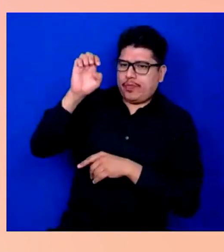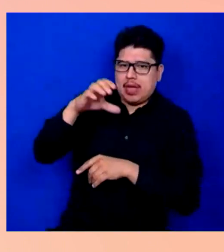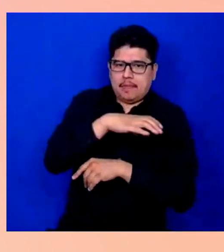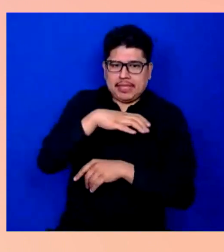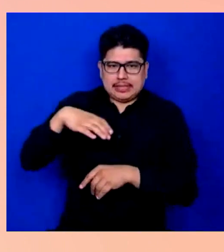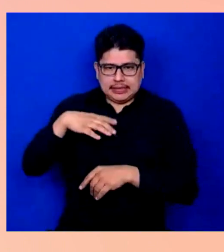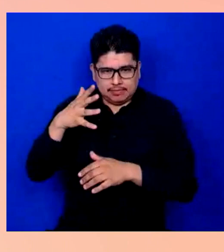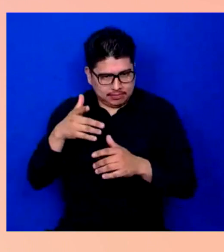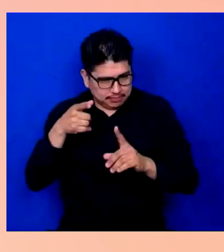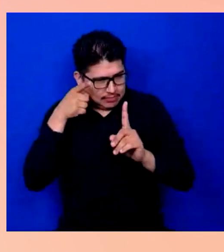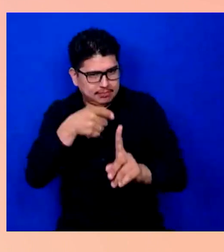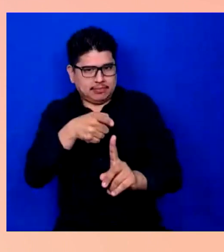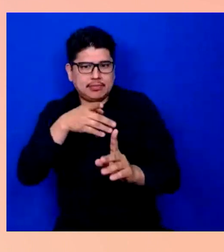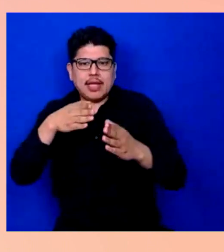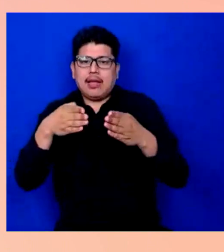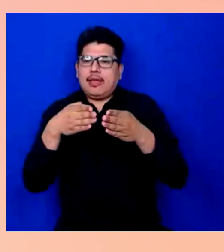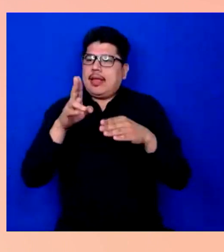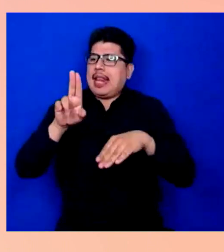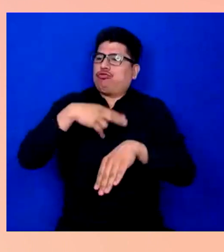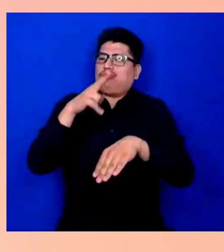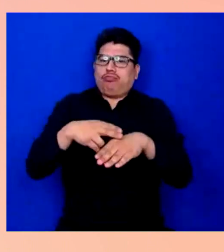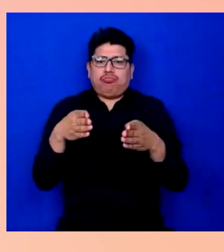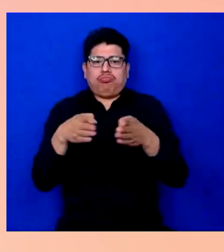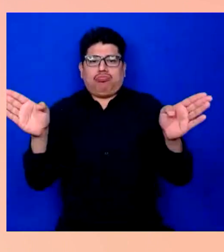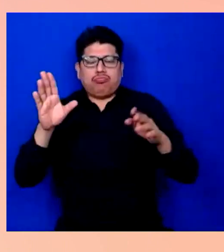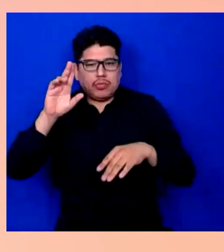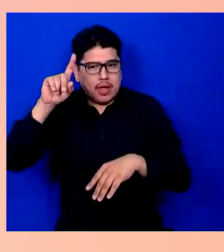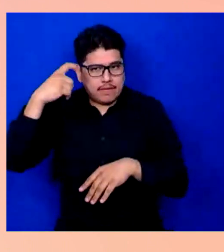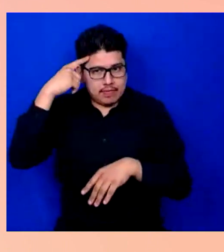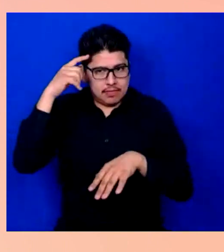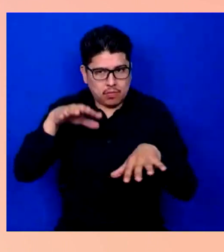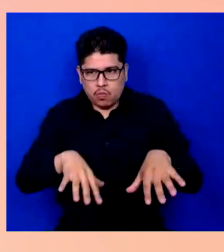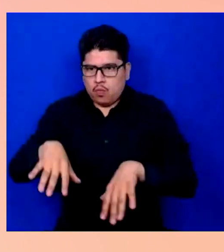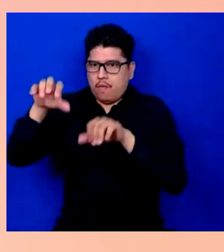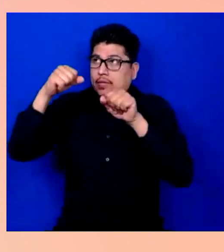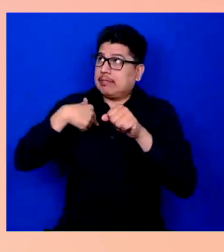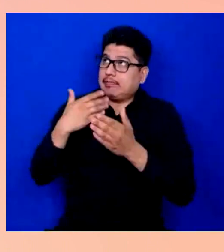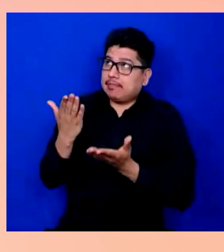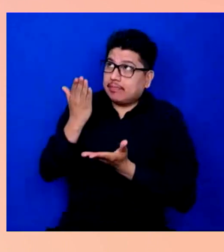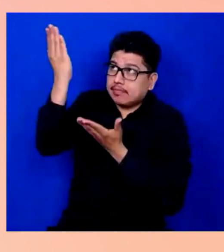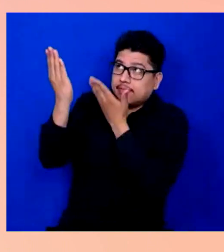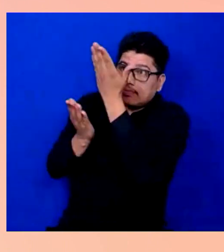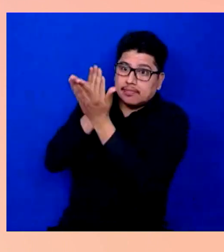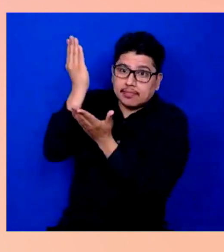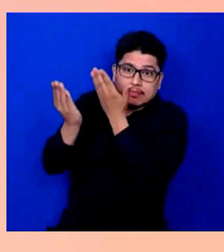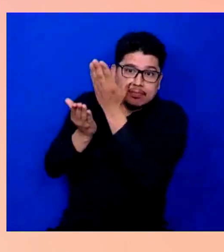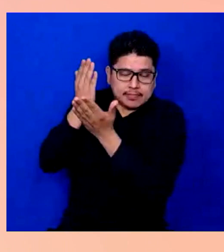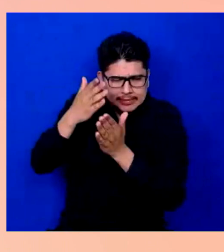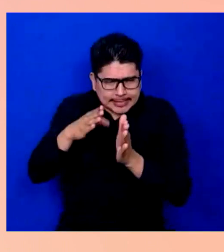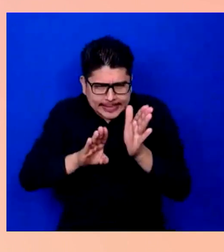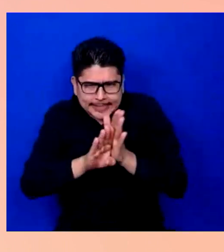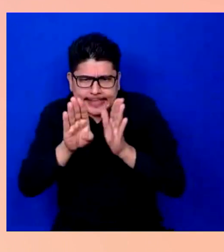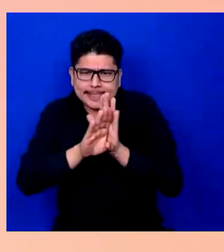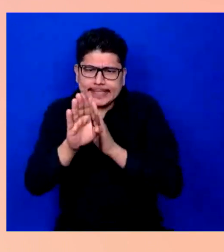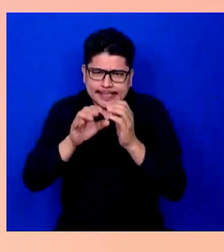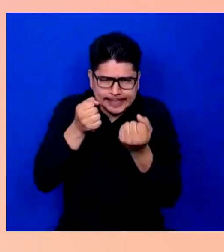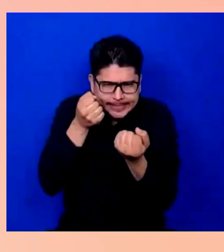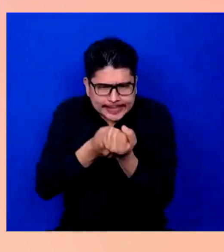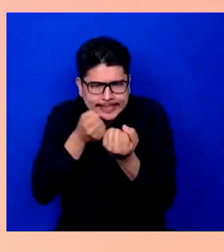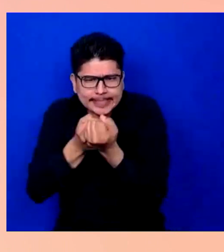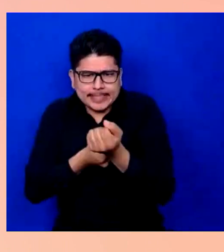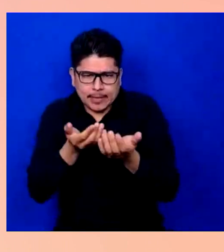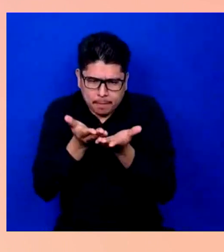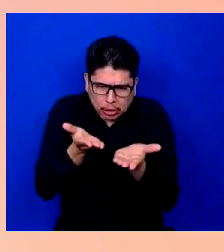to really pick up our recommendations, is to develop those supporting materials and supporting guidance